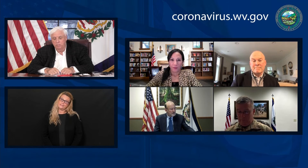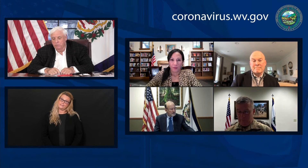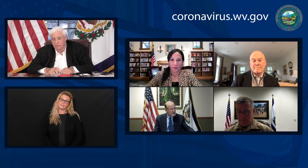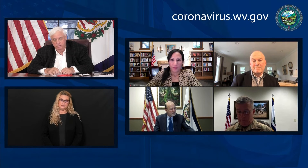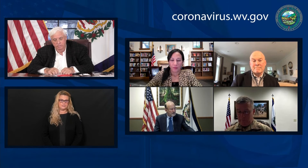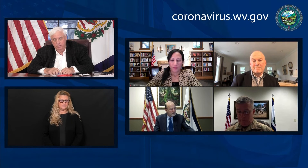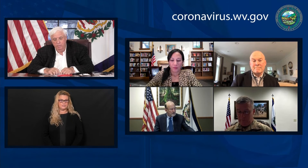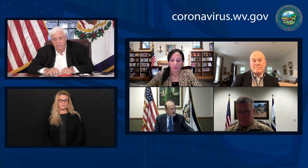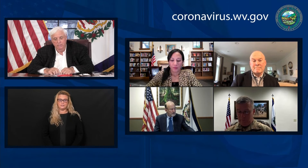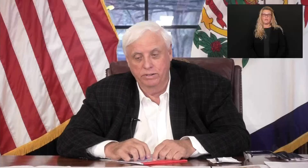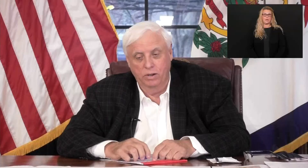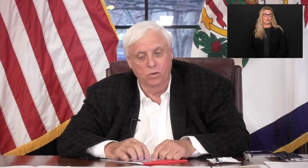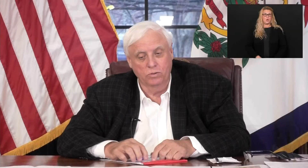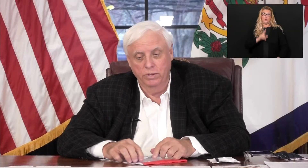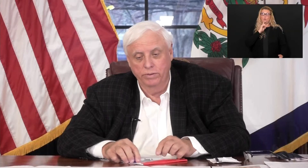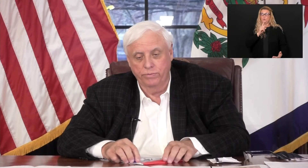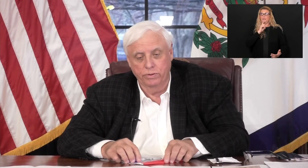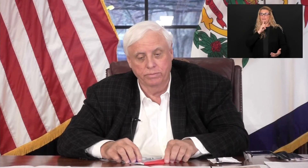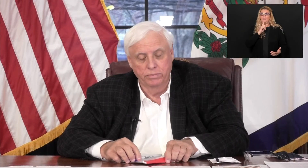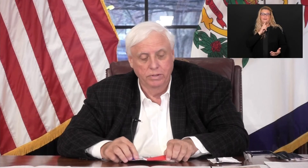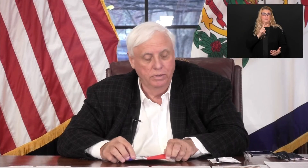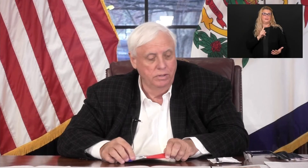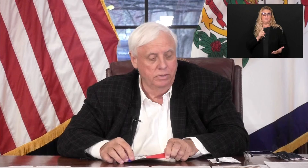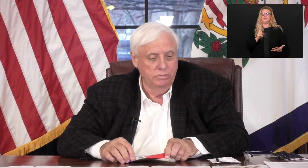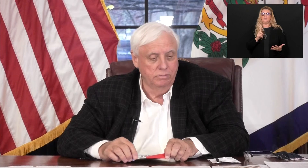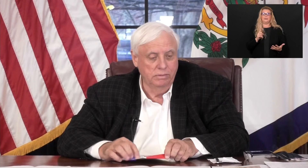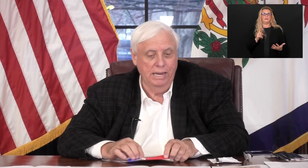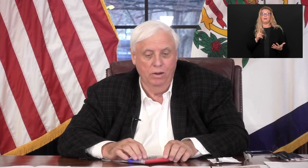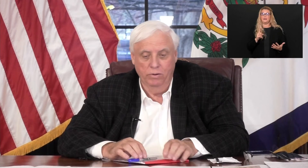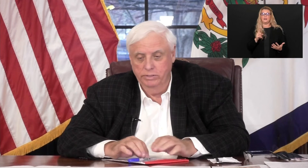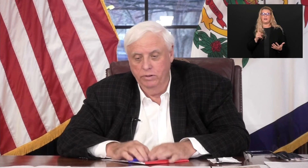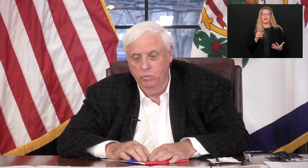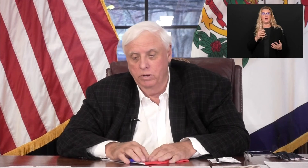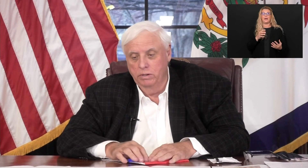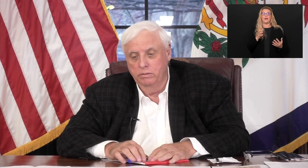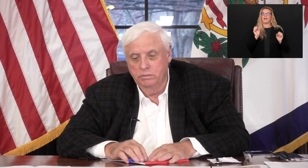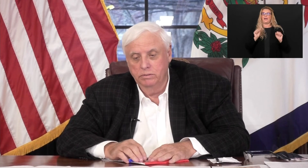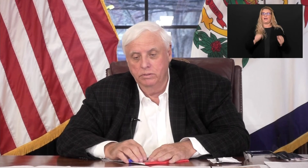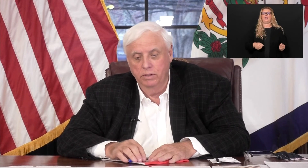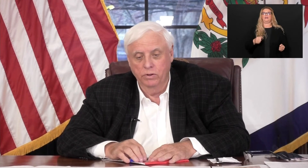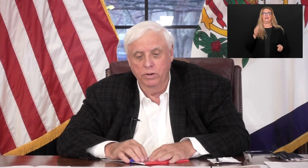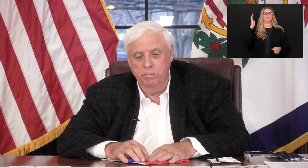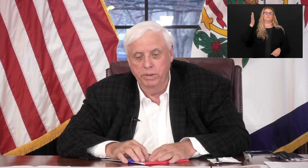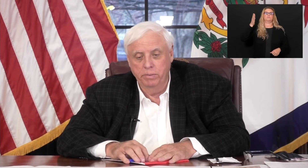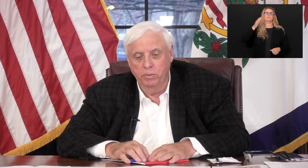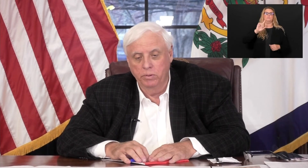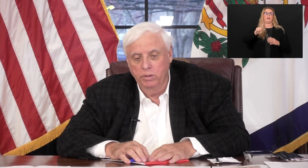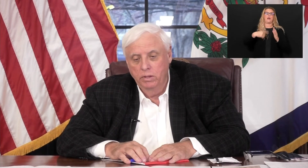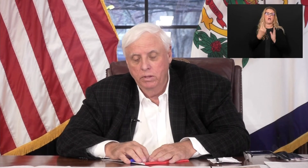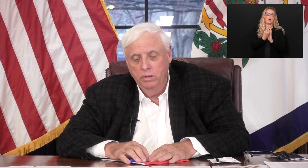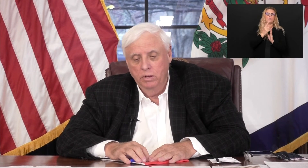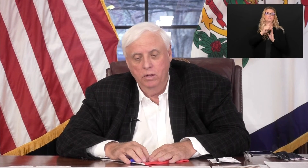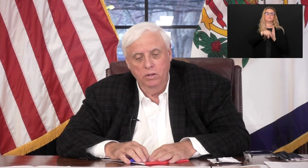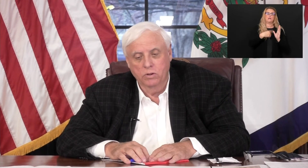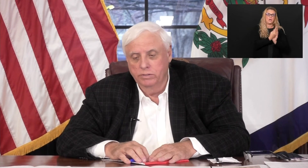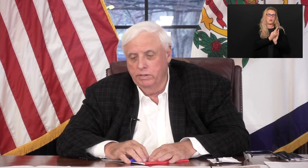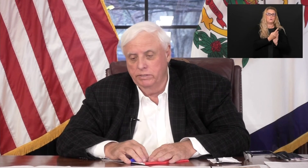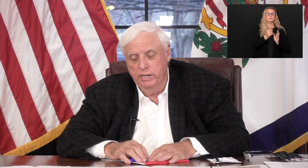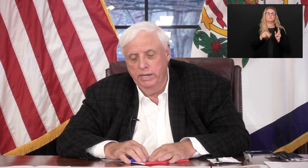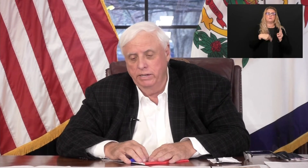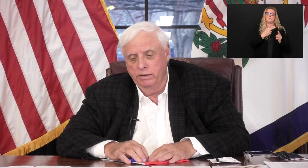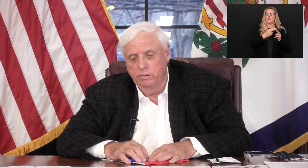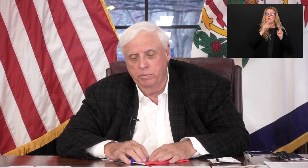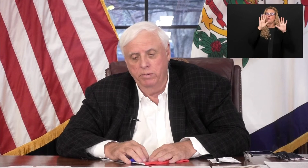it's limitless. I mean, I could talk to you for hours on what, the great people all across